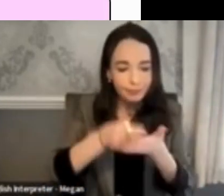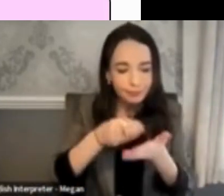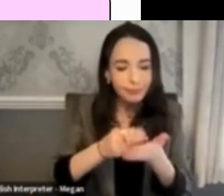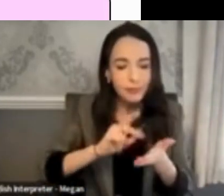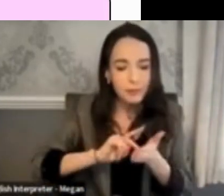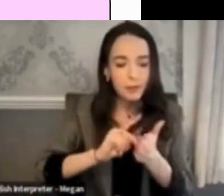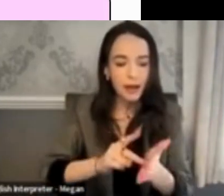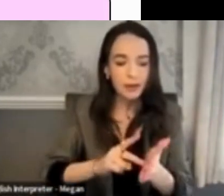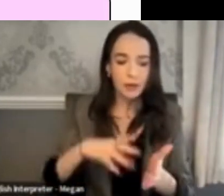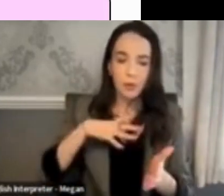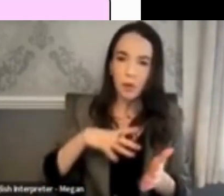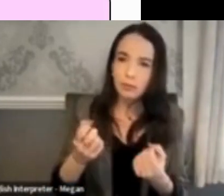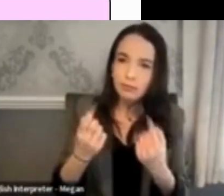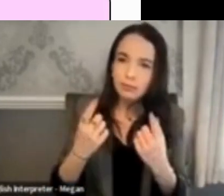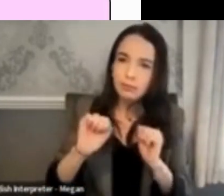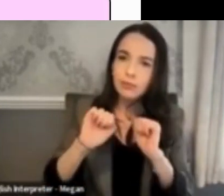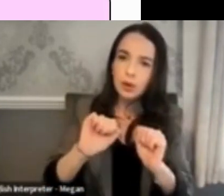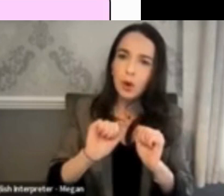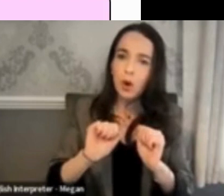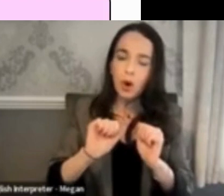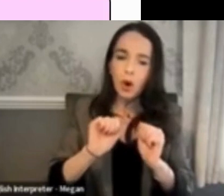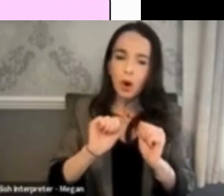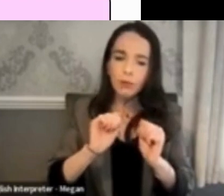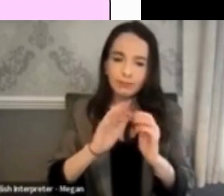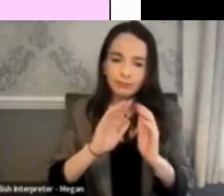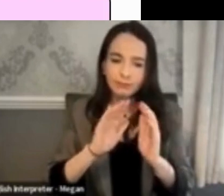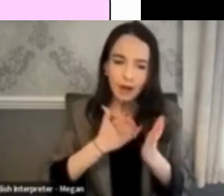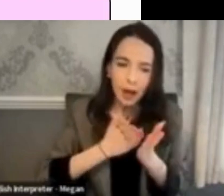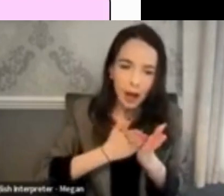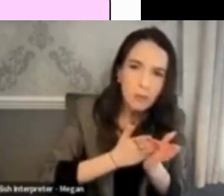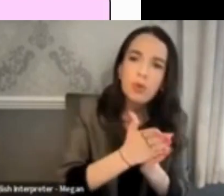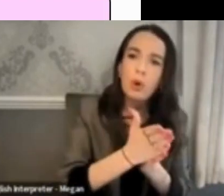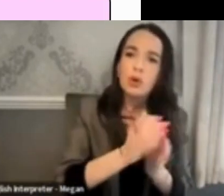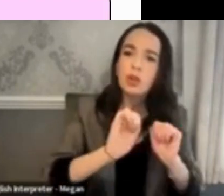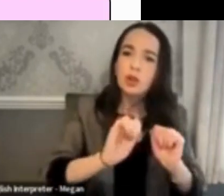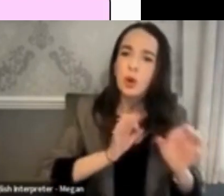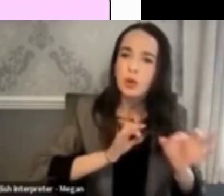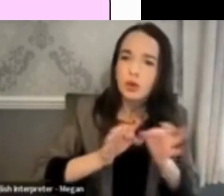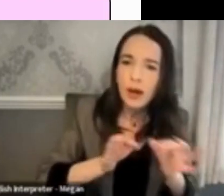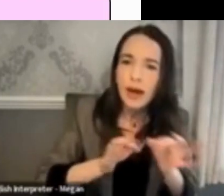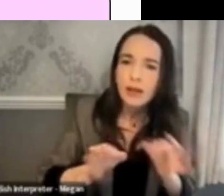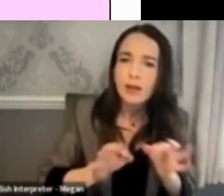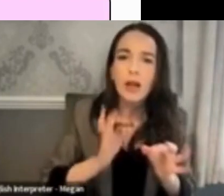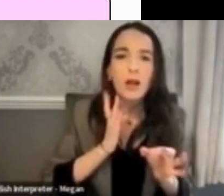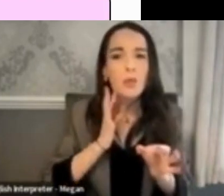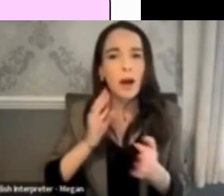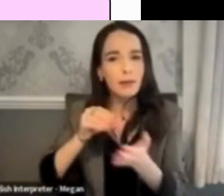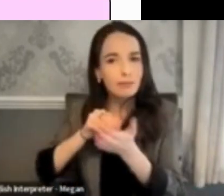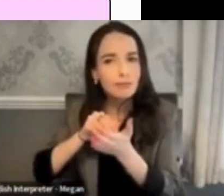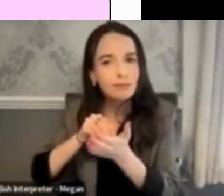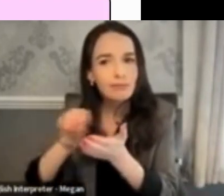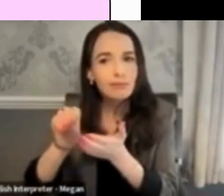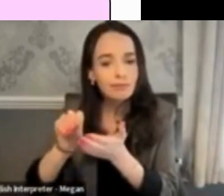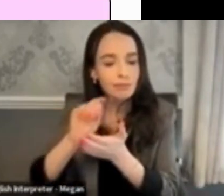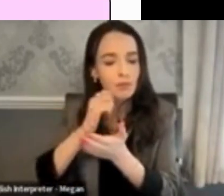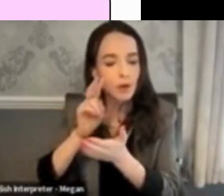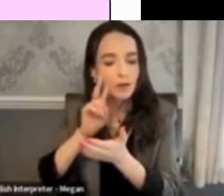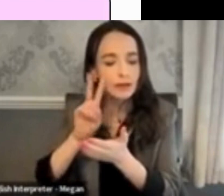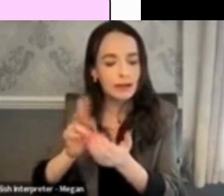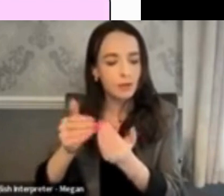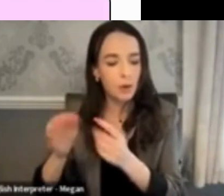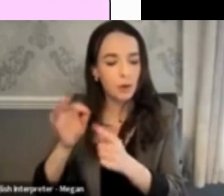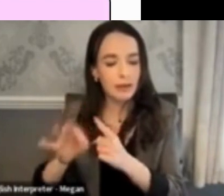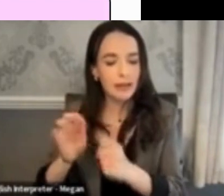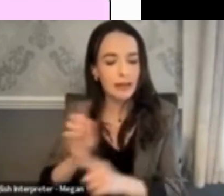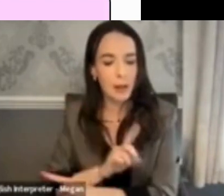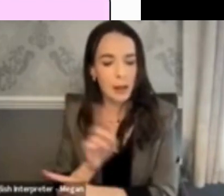strategy, and we'll expect you to submit more detailed purchasing arrangements when you make payment requests. Once you